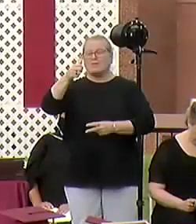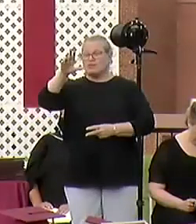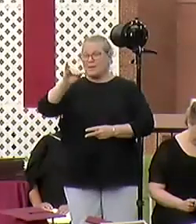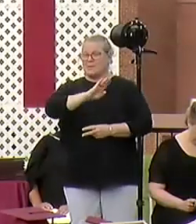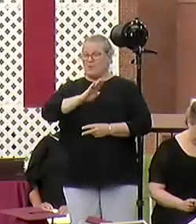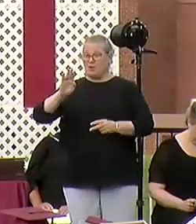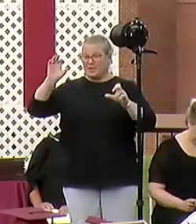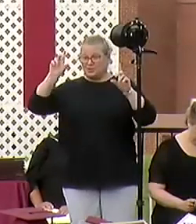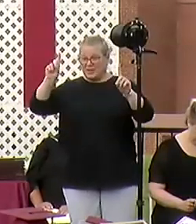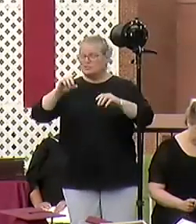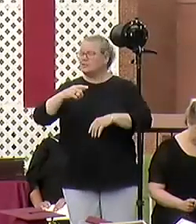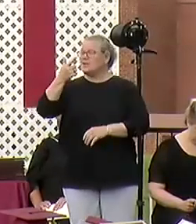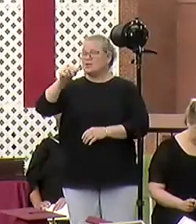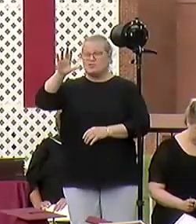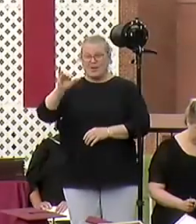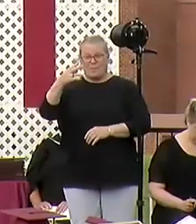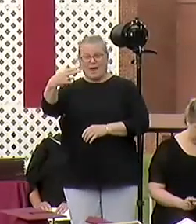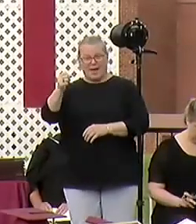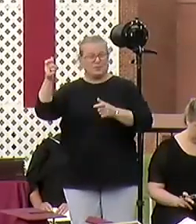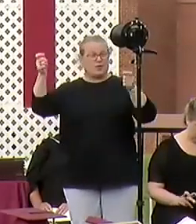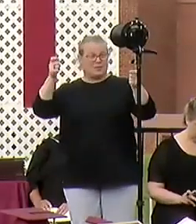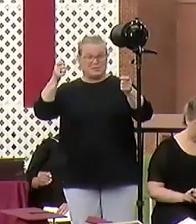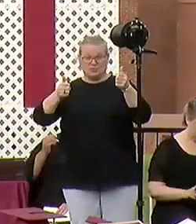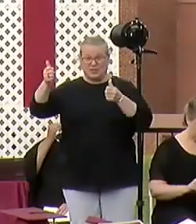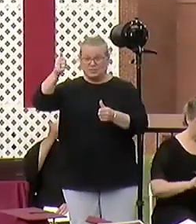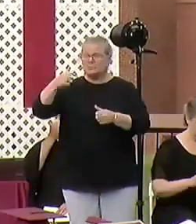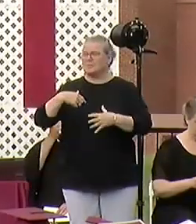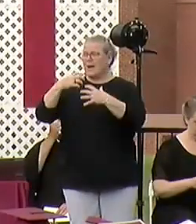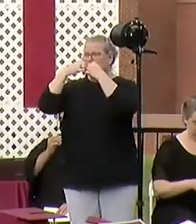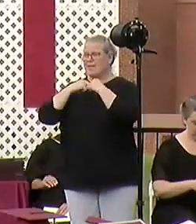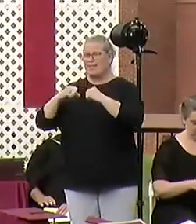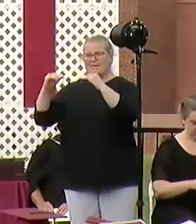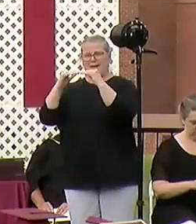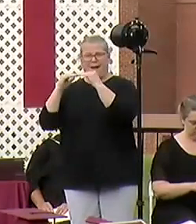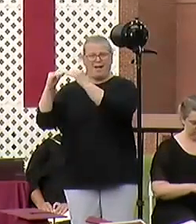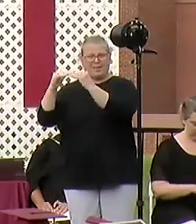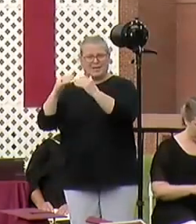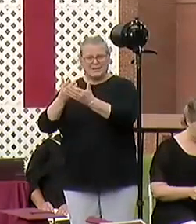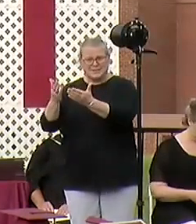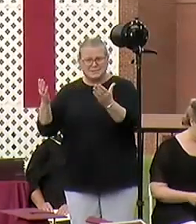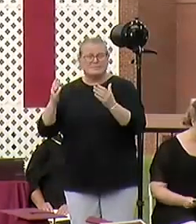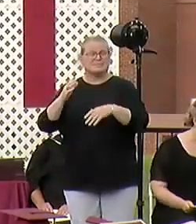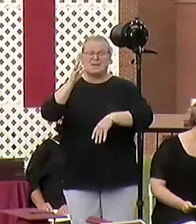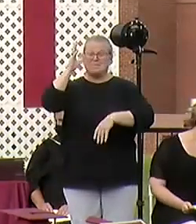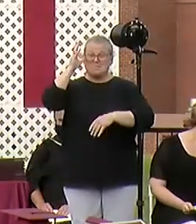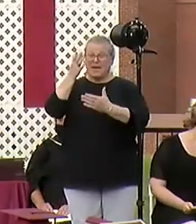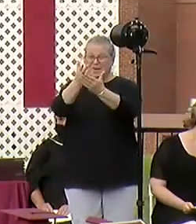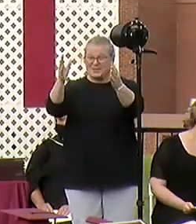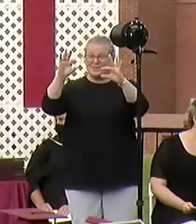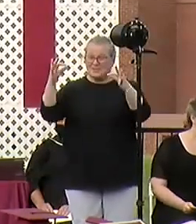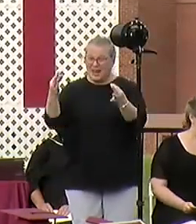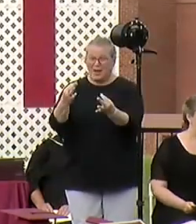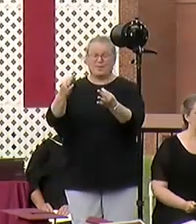Granby Memorial High School Administration, my beloved colleagues, proud parents, family,